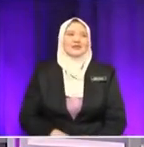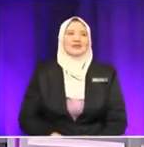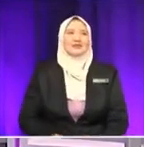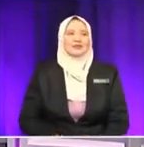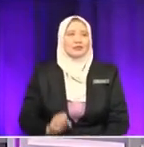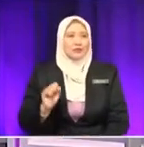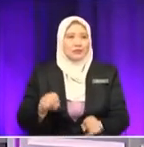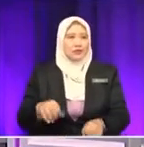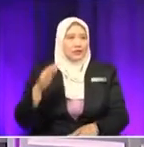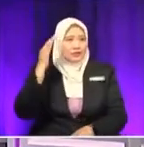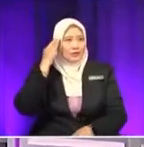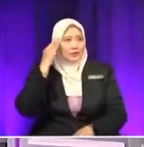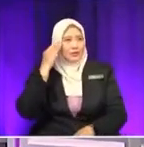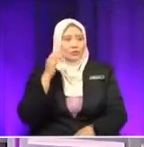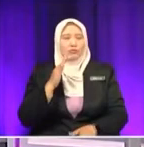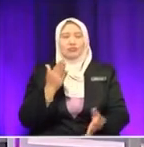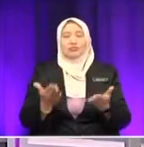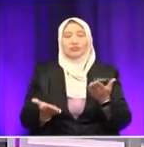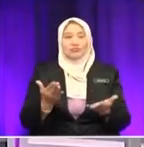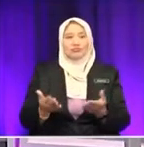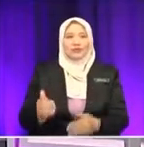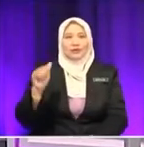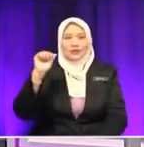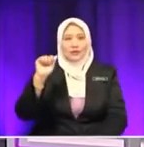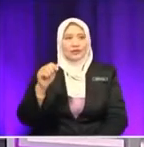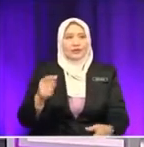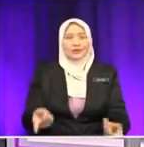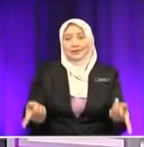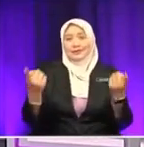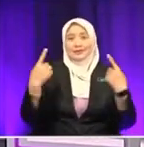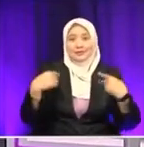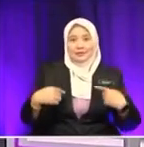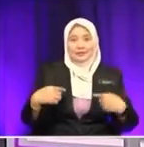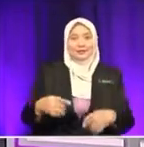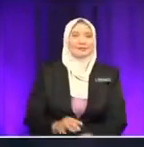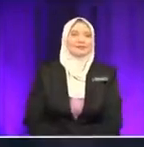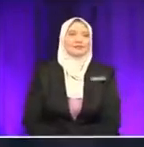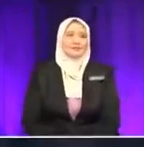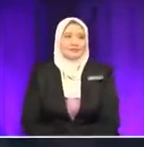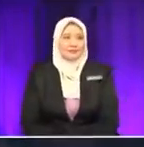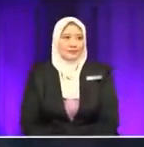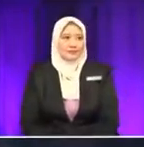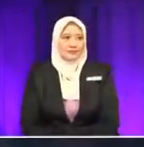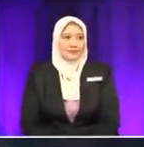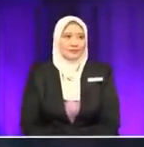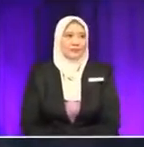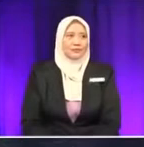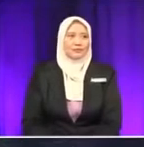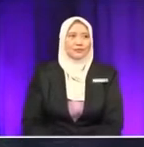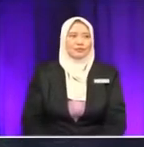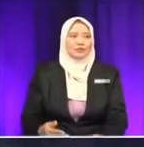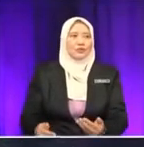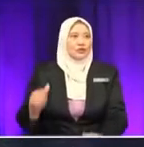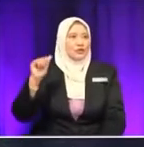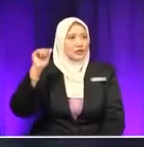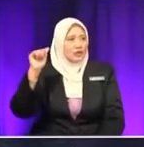surprised to see your A coming to you. Awesome. In no time. Right. Keeping that A in mind, people